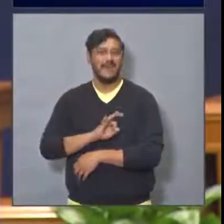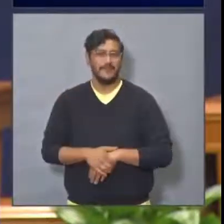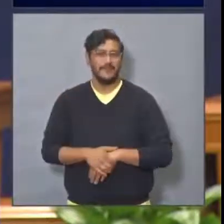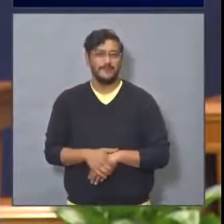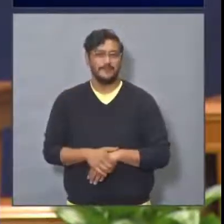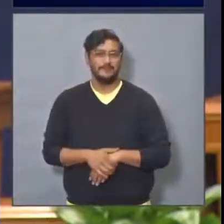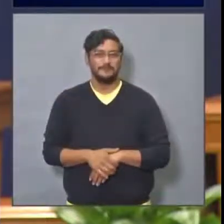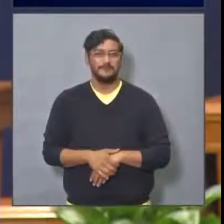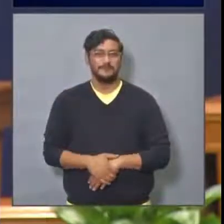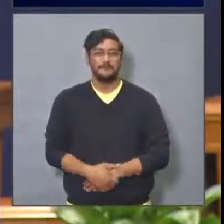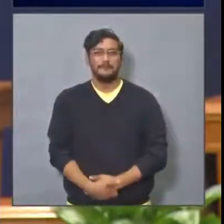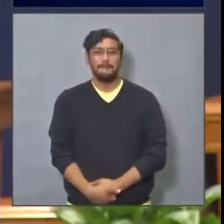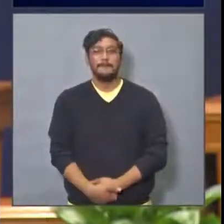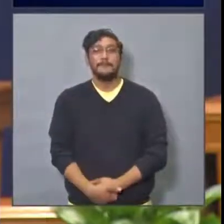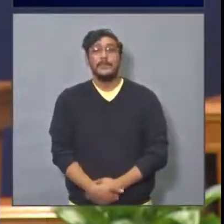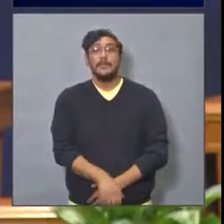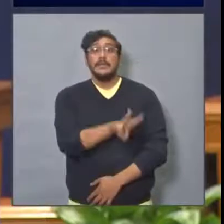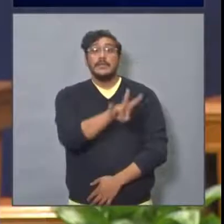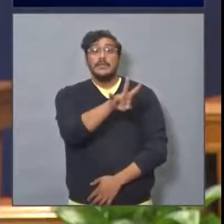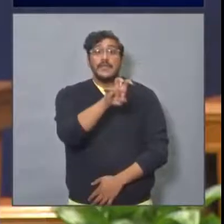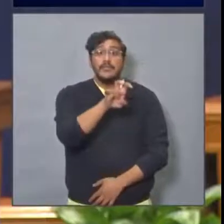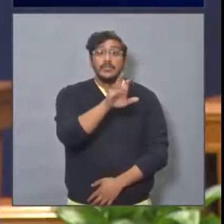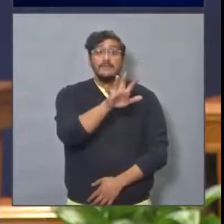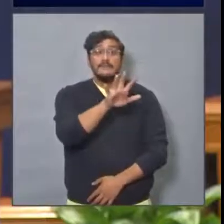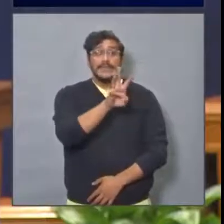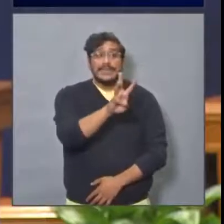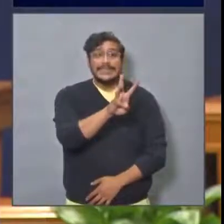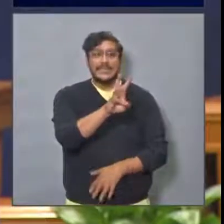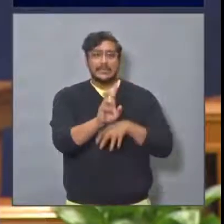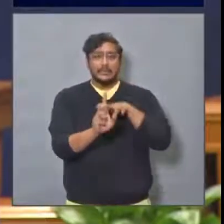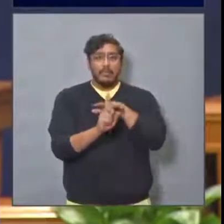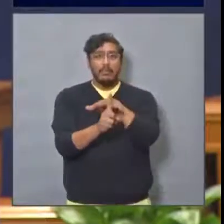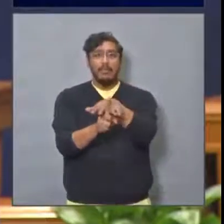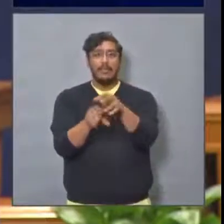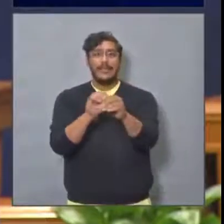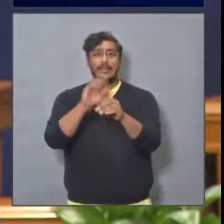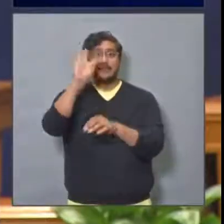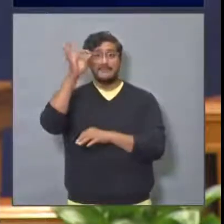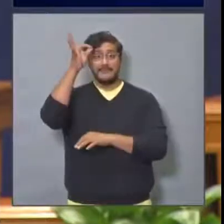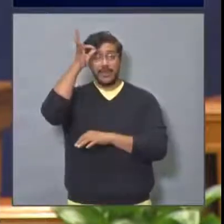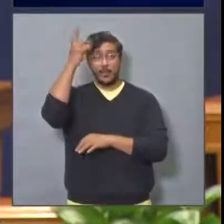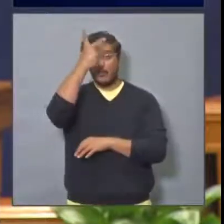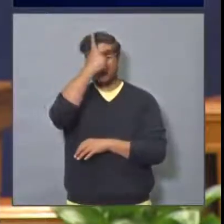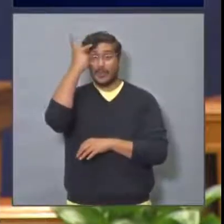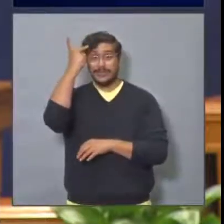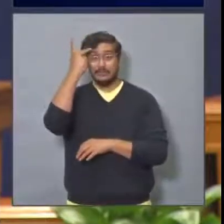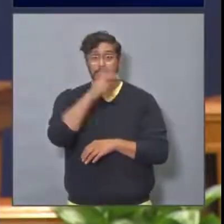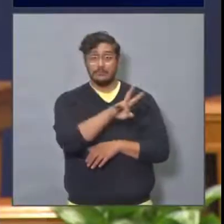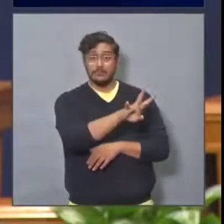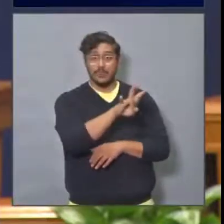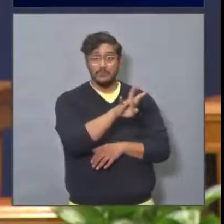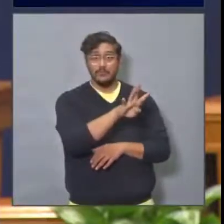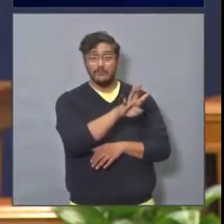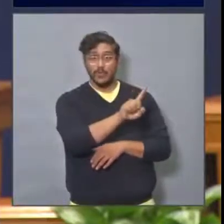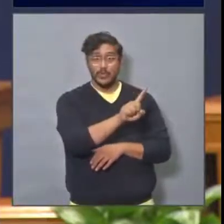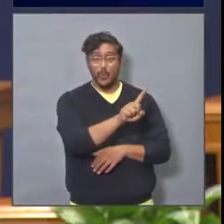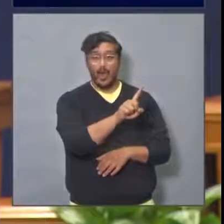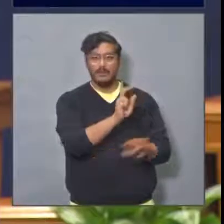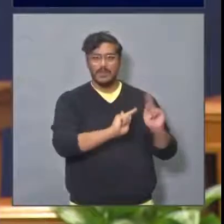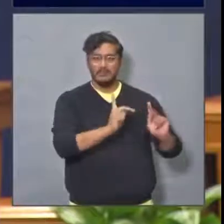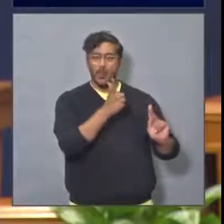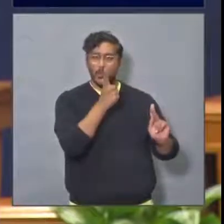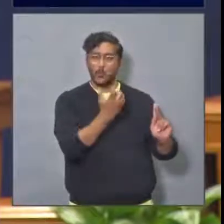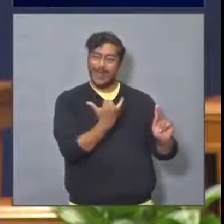staff. And there are 756 cases in the federal prison systems, 741 among people